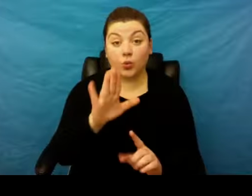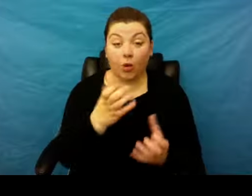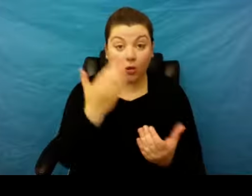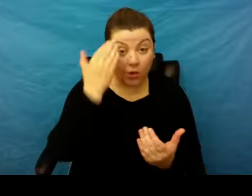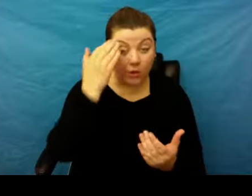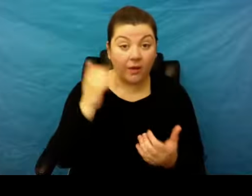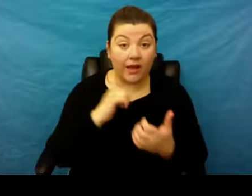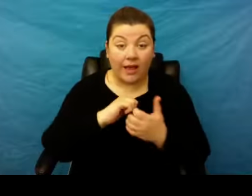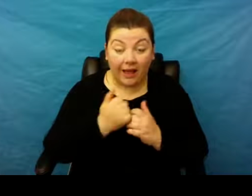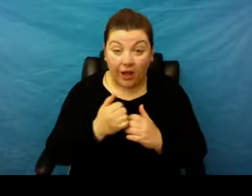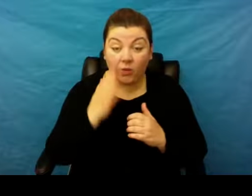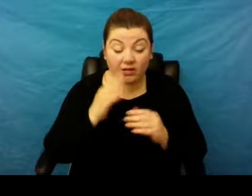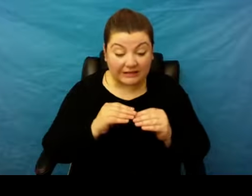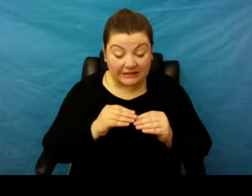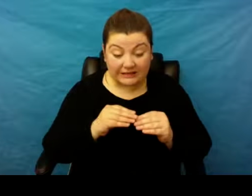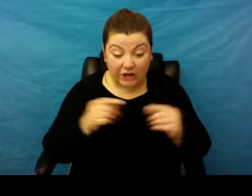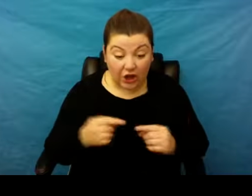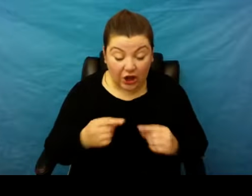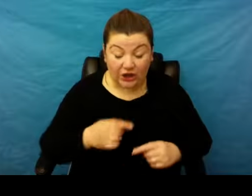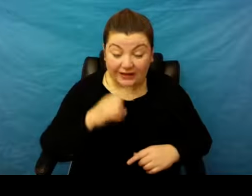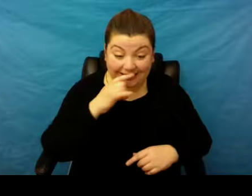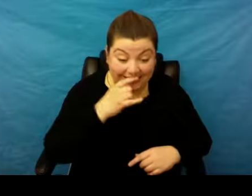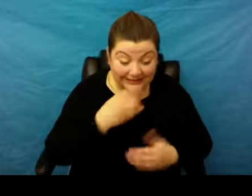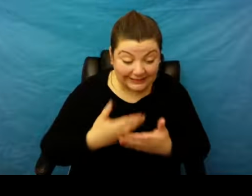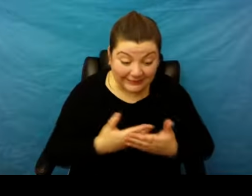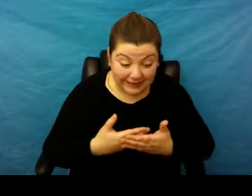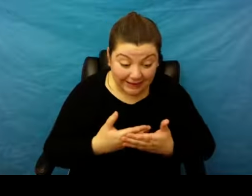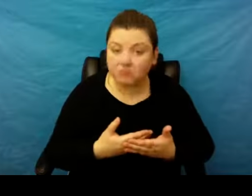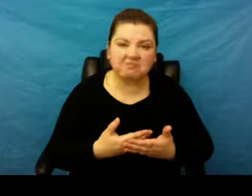affect infants and newborns, it's really